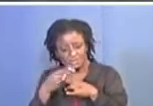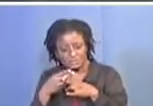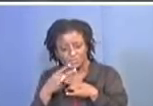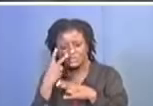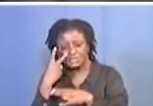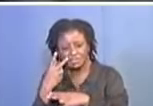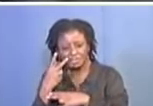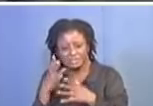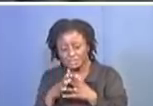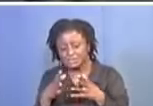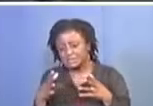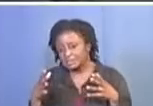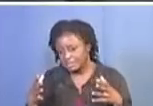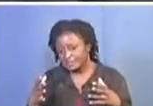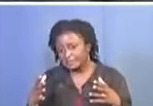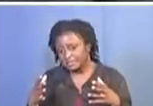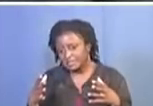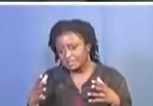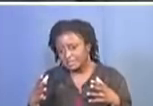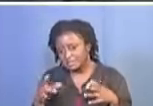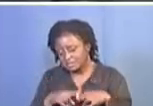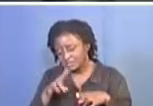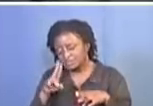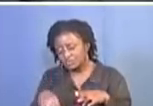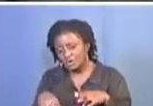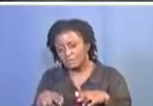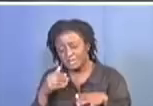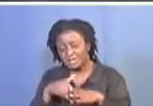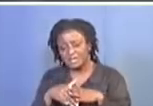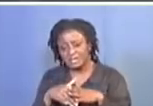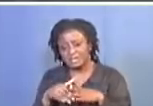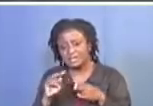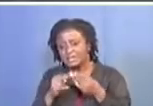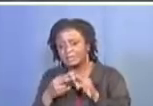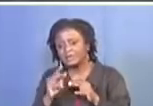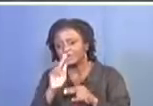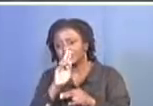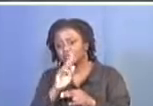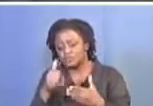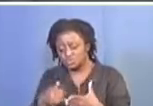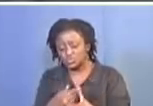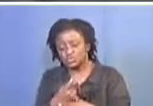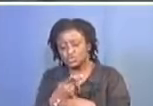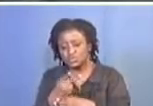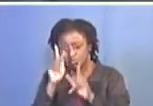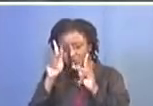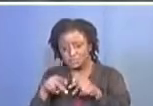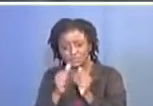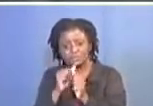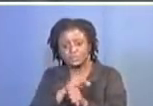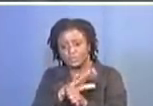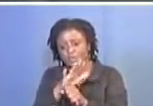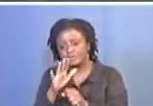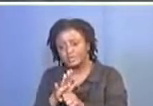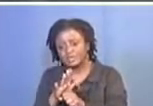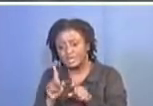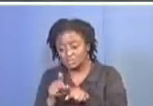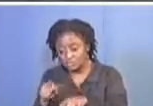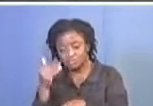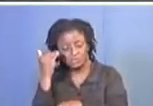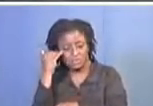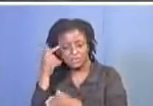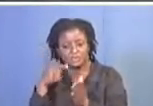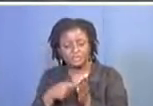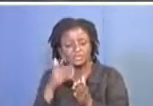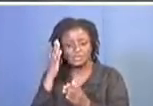seeing a significant drop in the number of new cases of COVID, as you know, and this is going